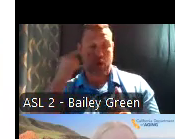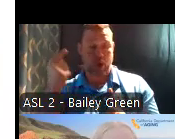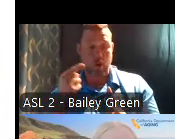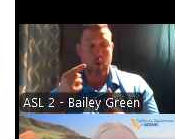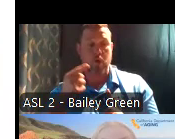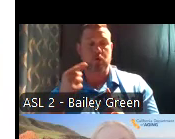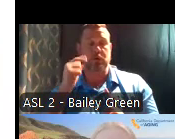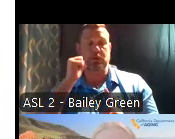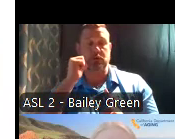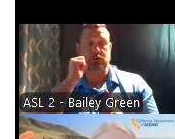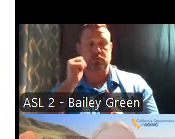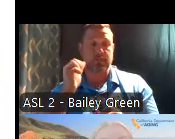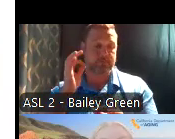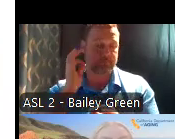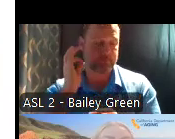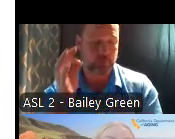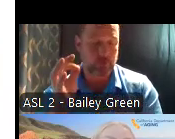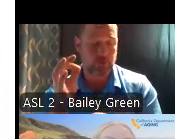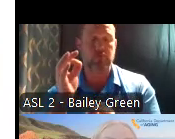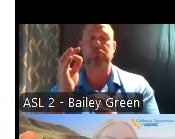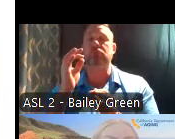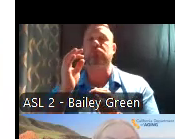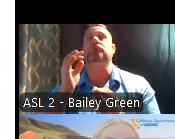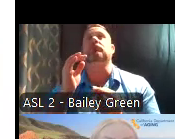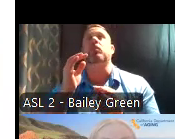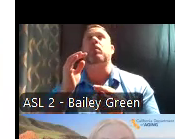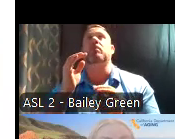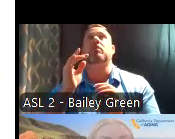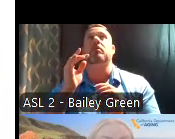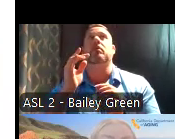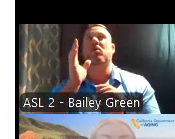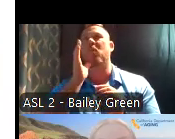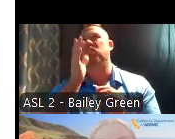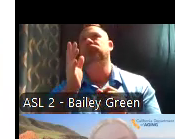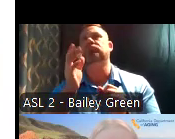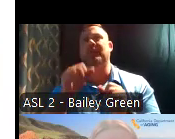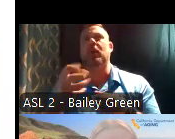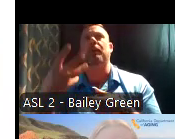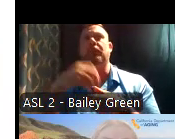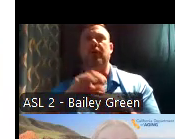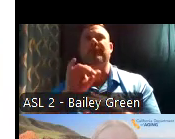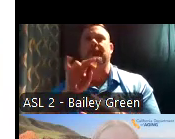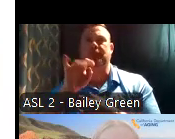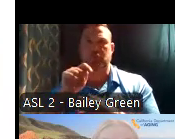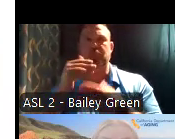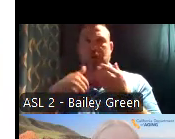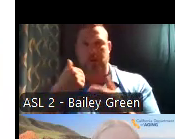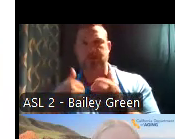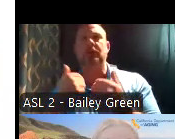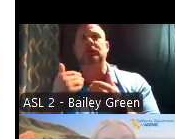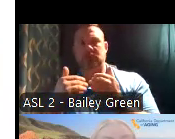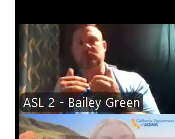turned further into recommendations that, again, will be a part of the input process to guide the